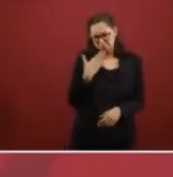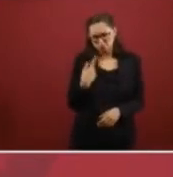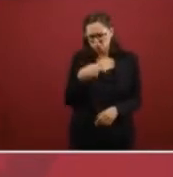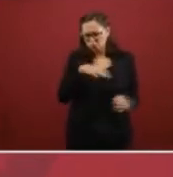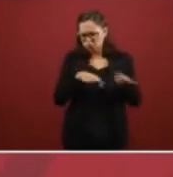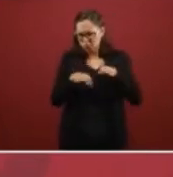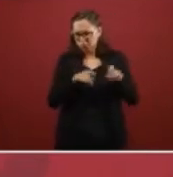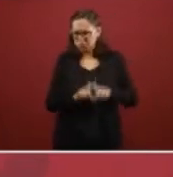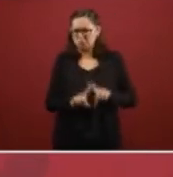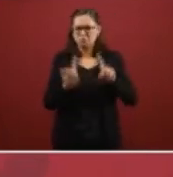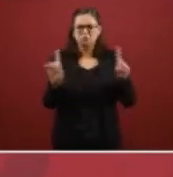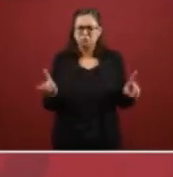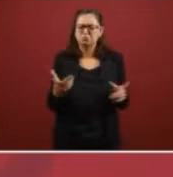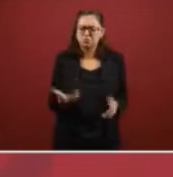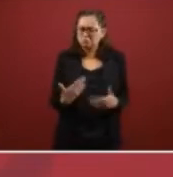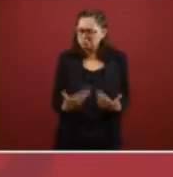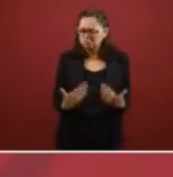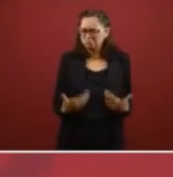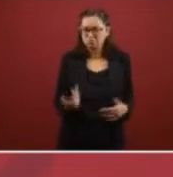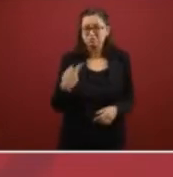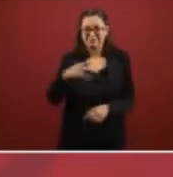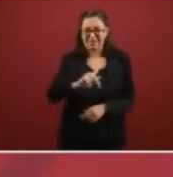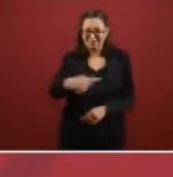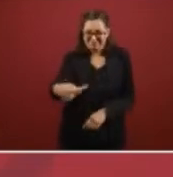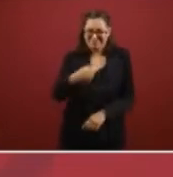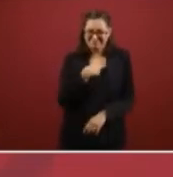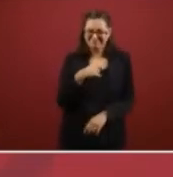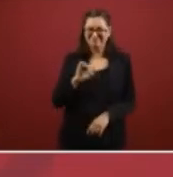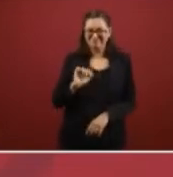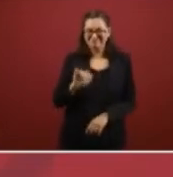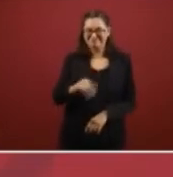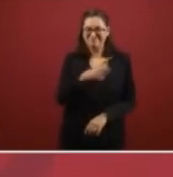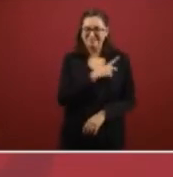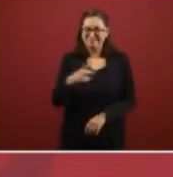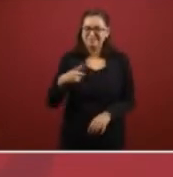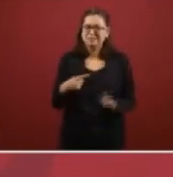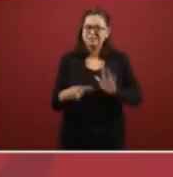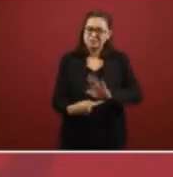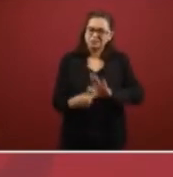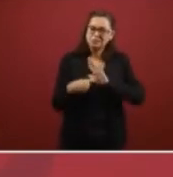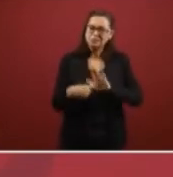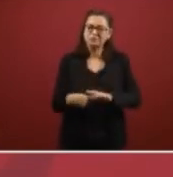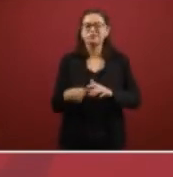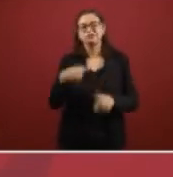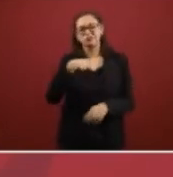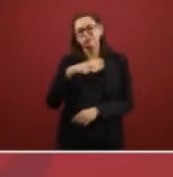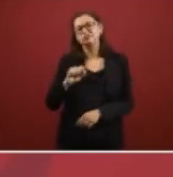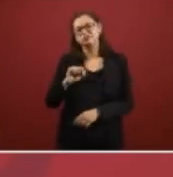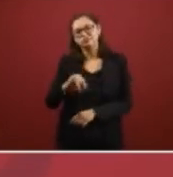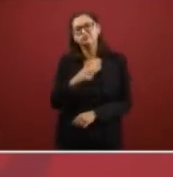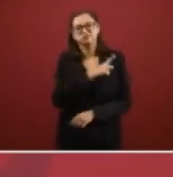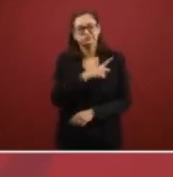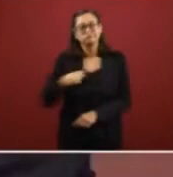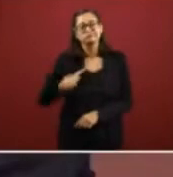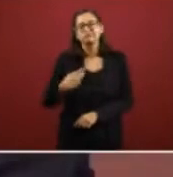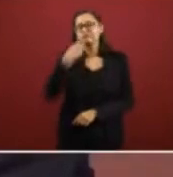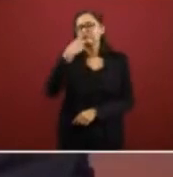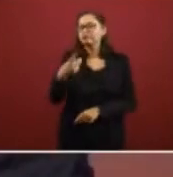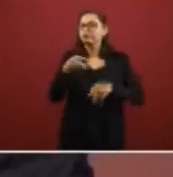is mine. I am in charge of that. Yes, I do have to say it